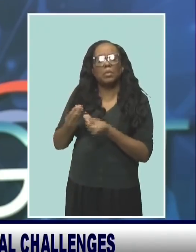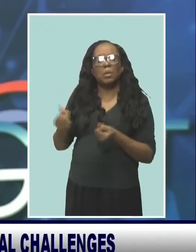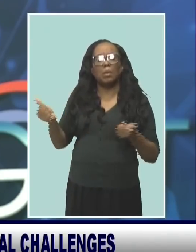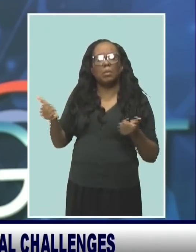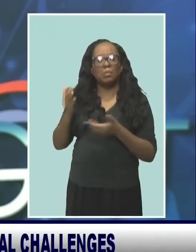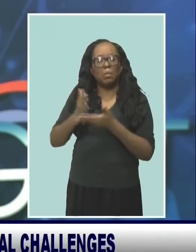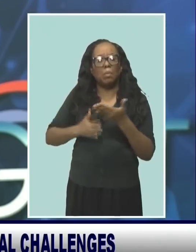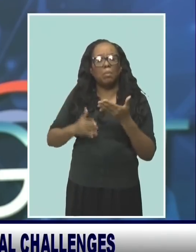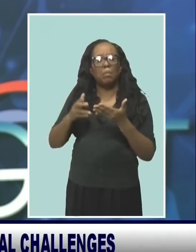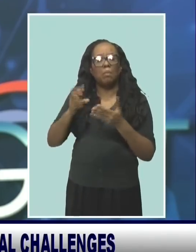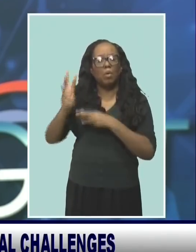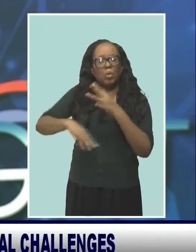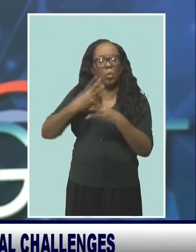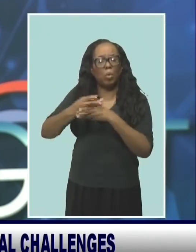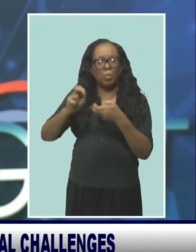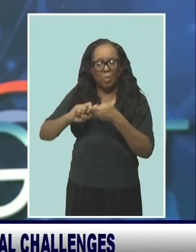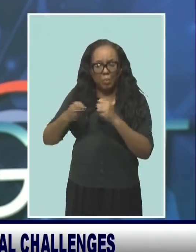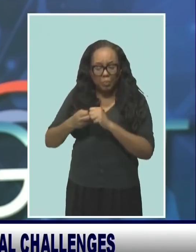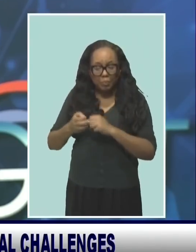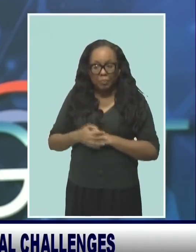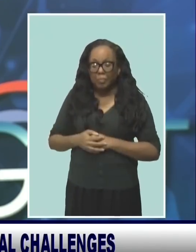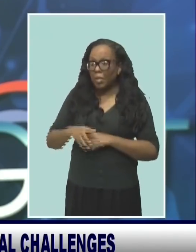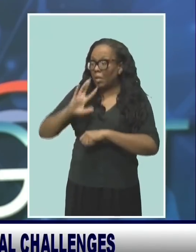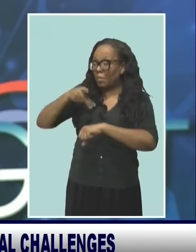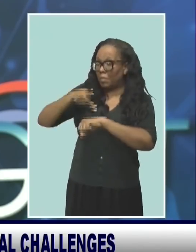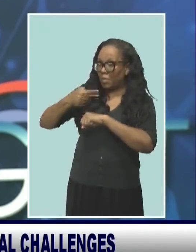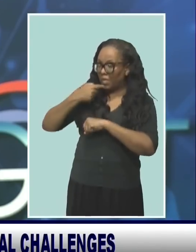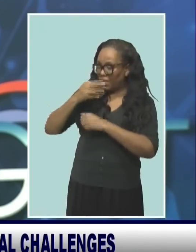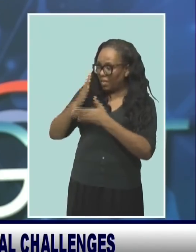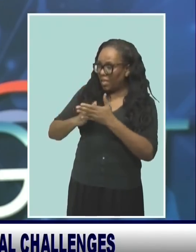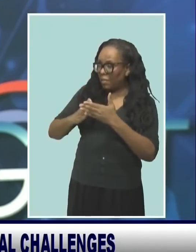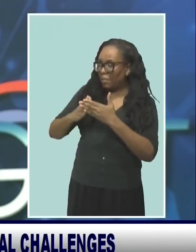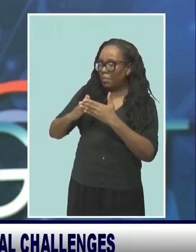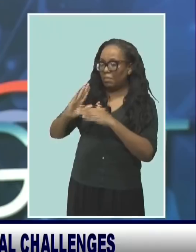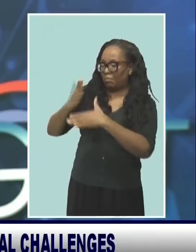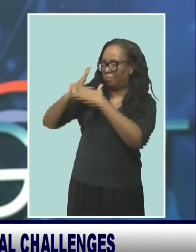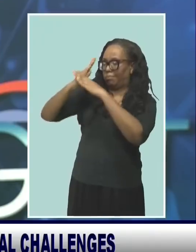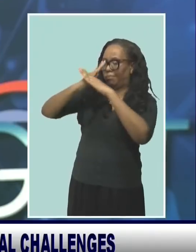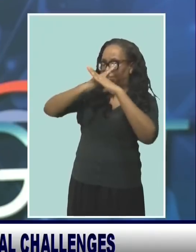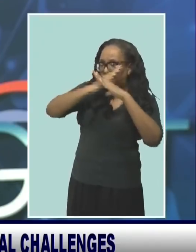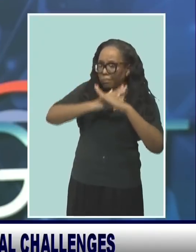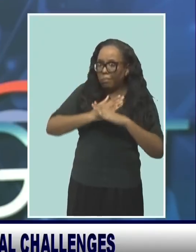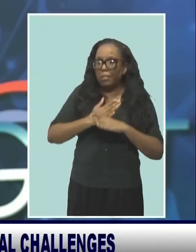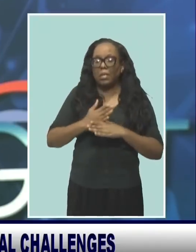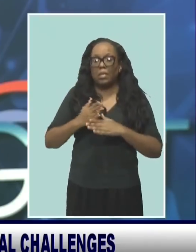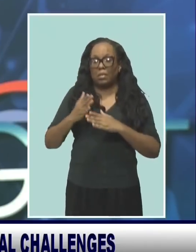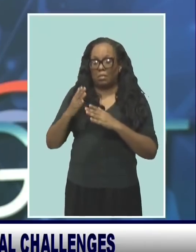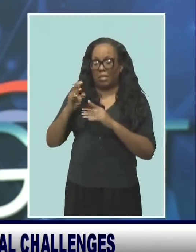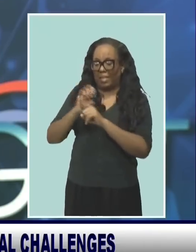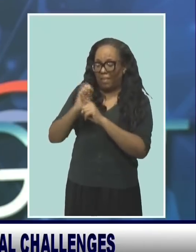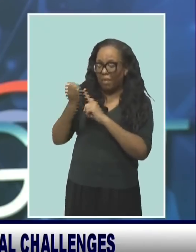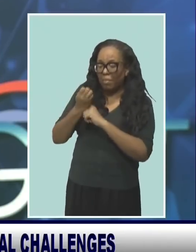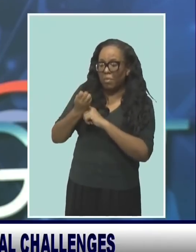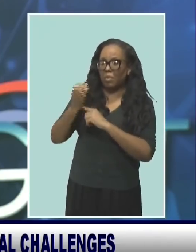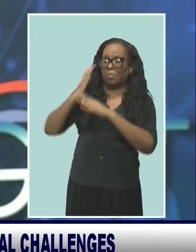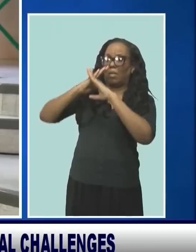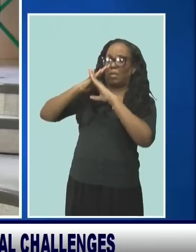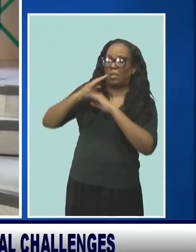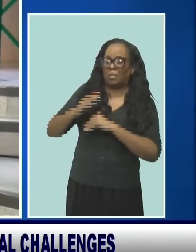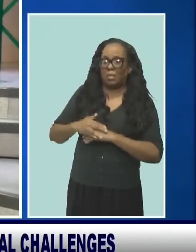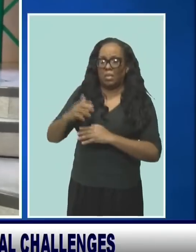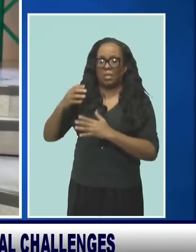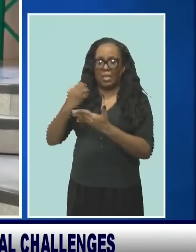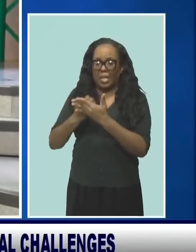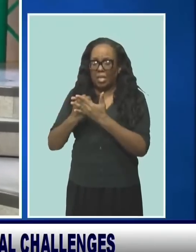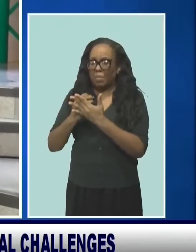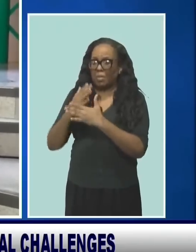and Principal Professor Clive Landis says some of the obstacles are environmental and socio-economic. He told a group of